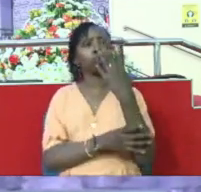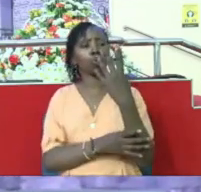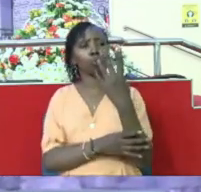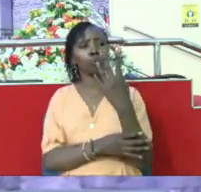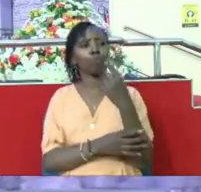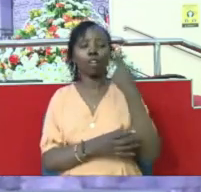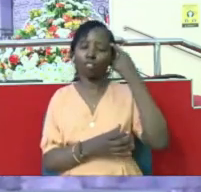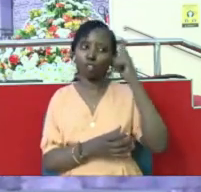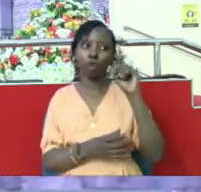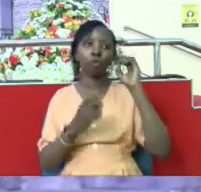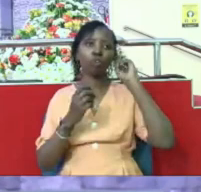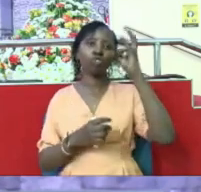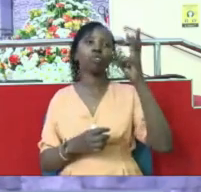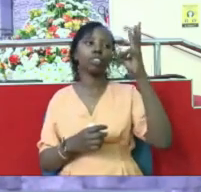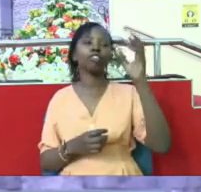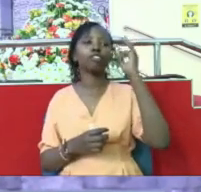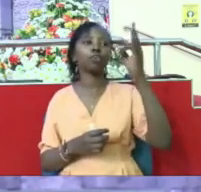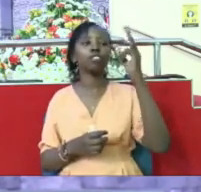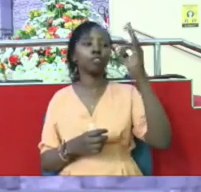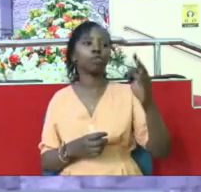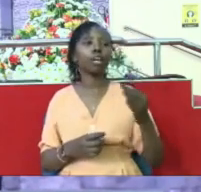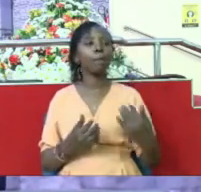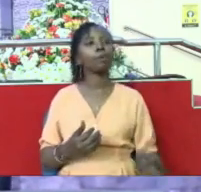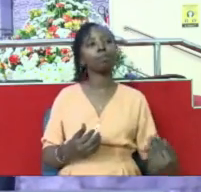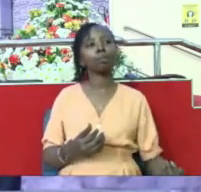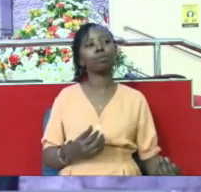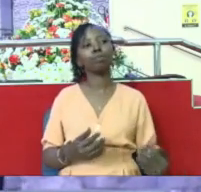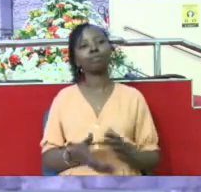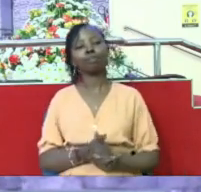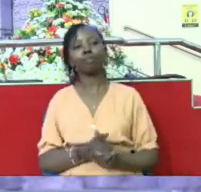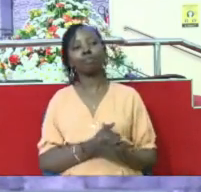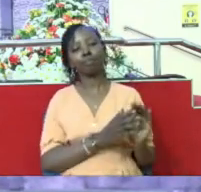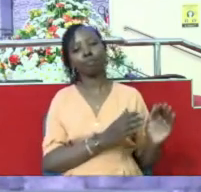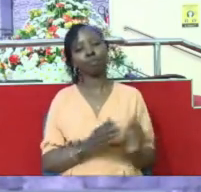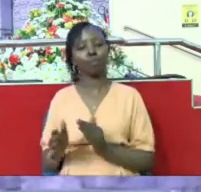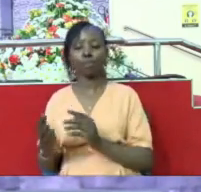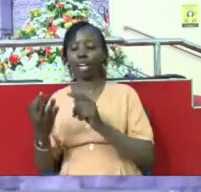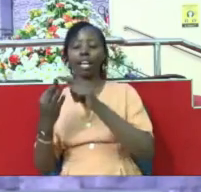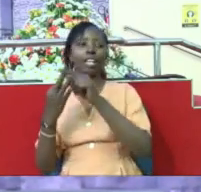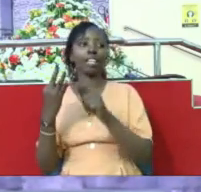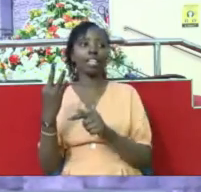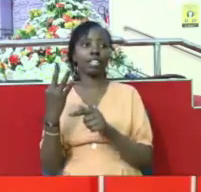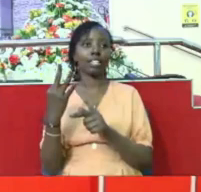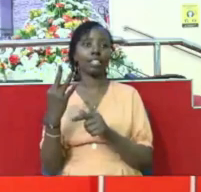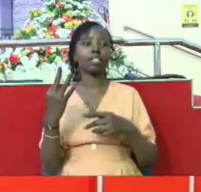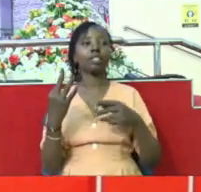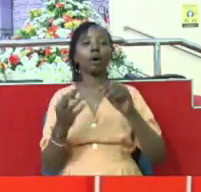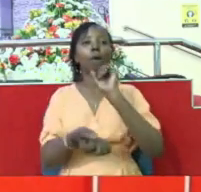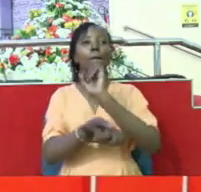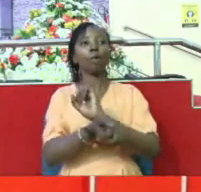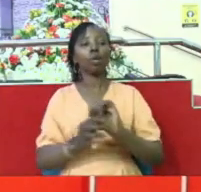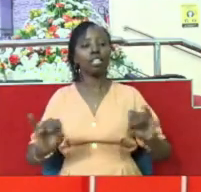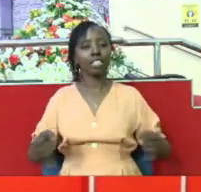three principles that Paul is trying to bring to us here in the passage that we have